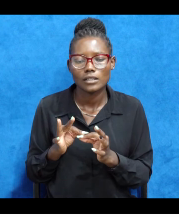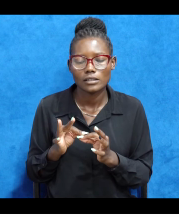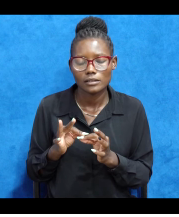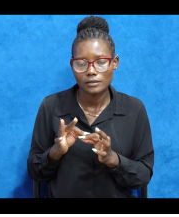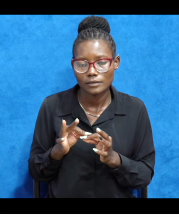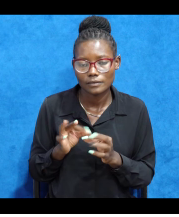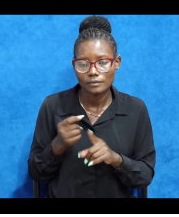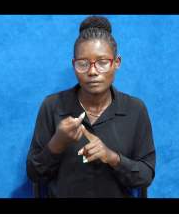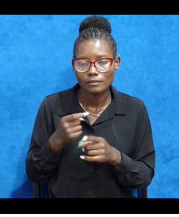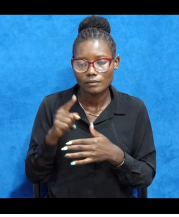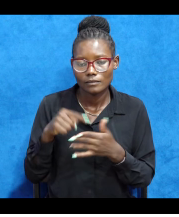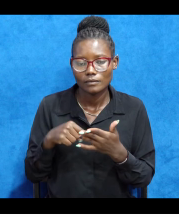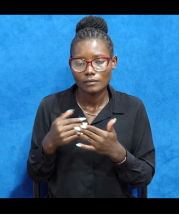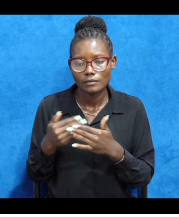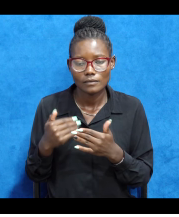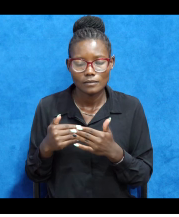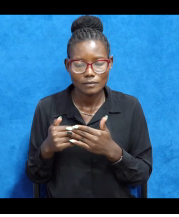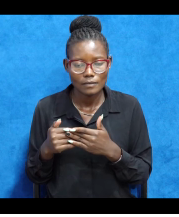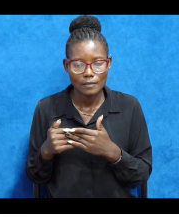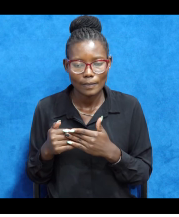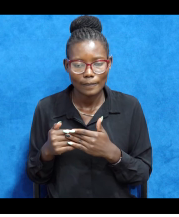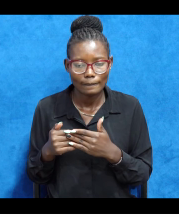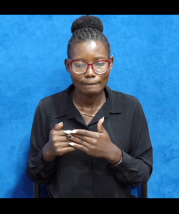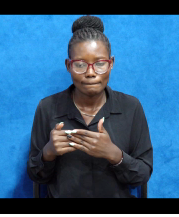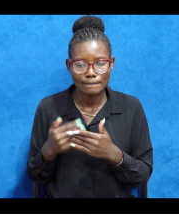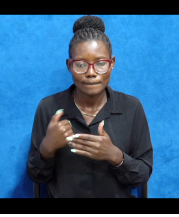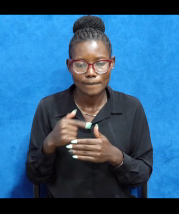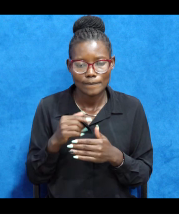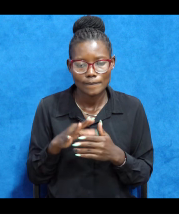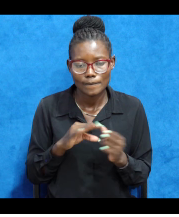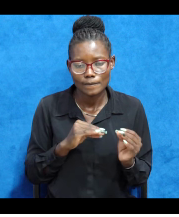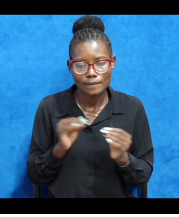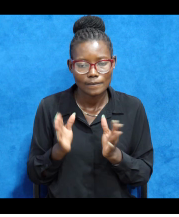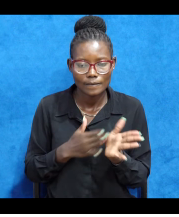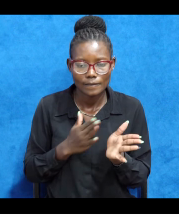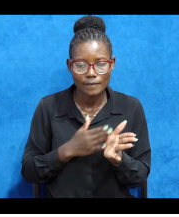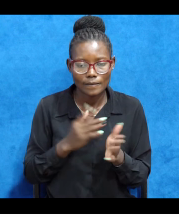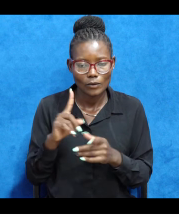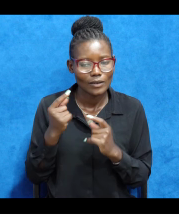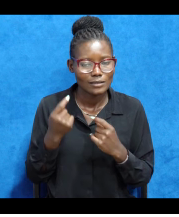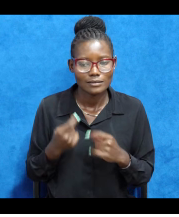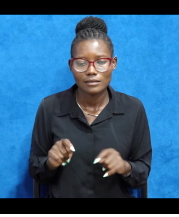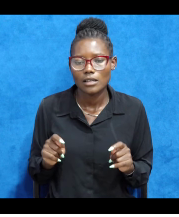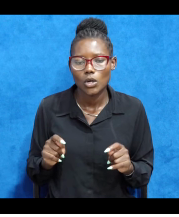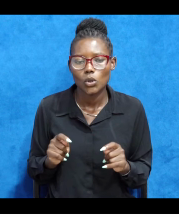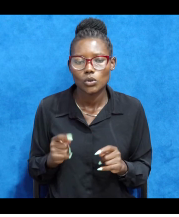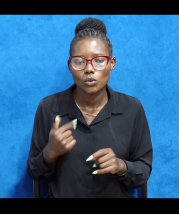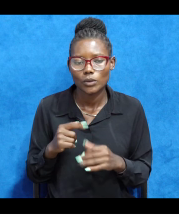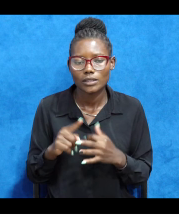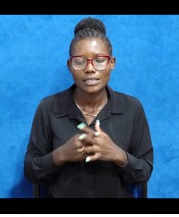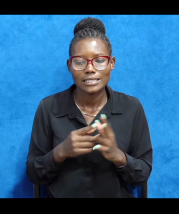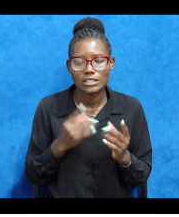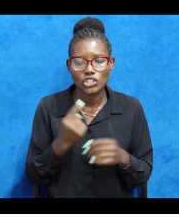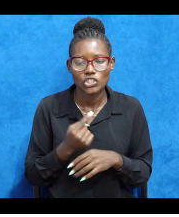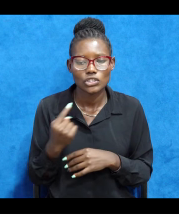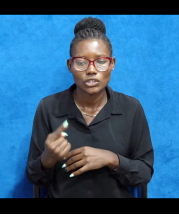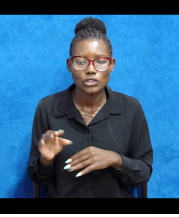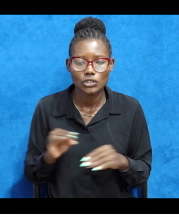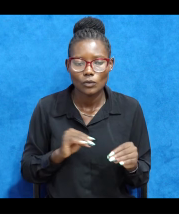clean, which started out from the floor, and then we're kind of bumping it up to below the knee, above the knee. And we can see on the right here, the actual live